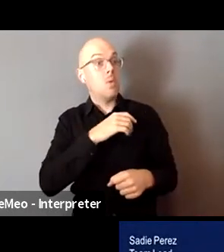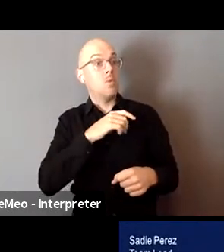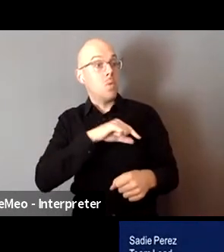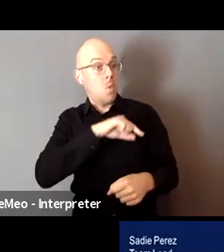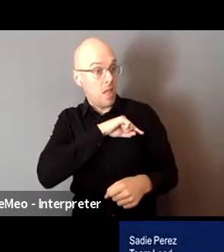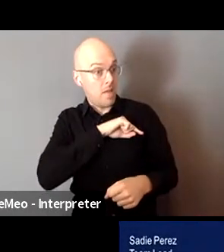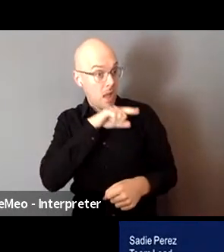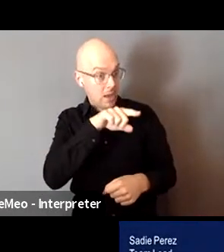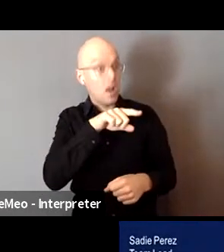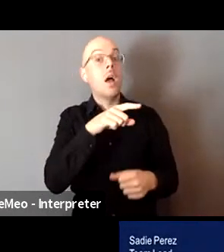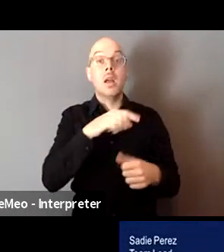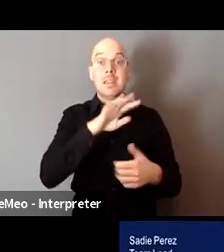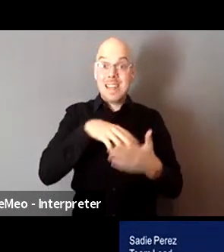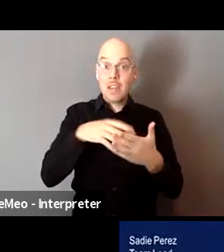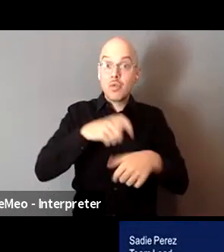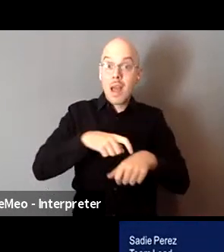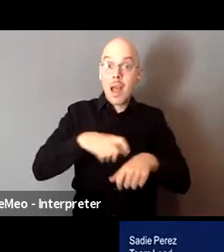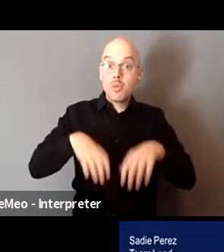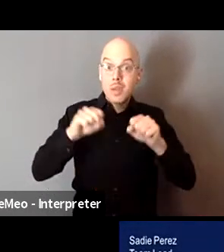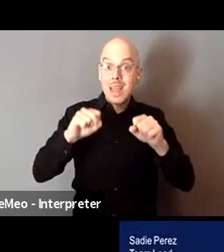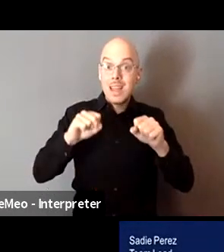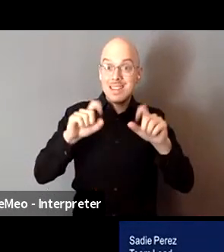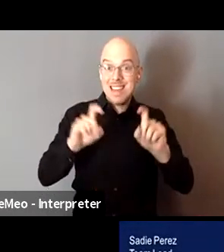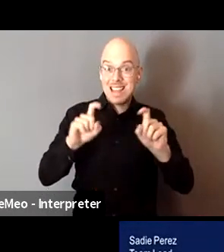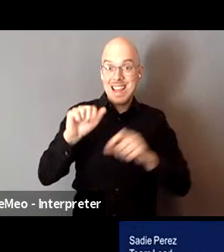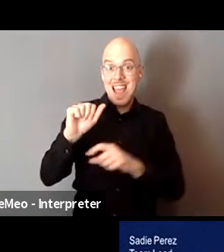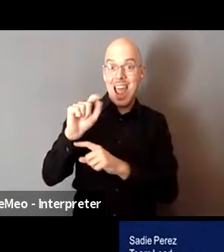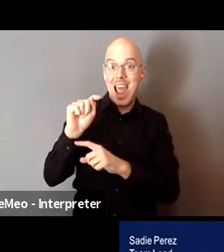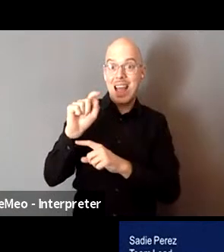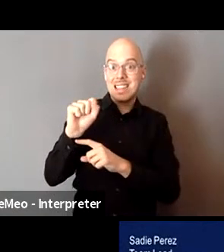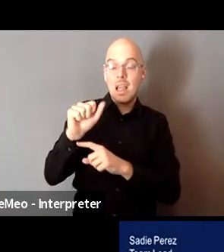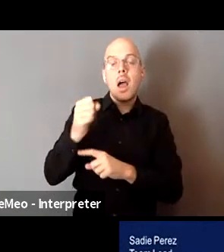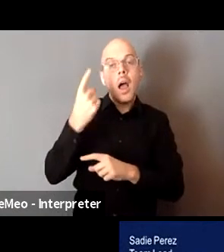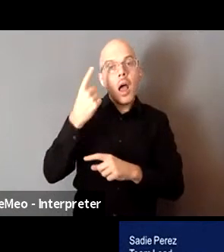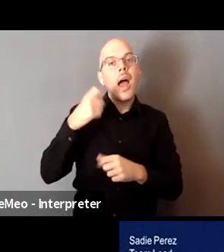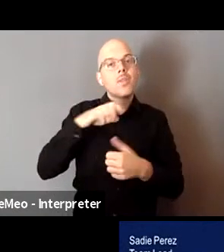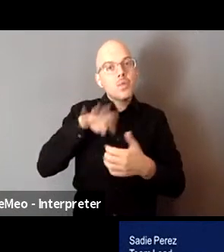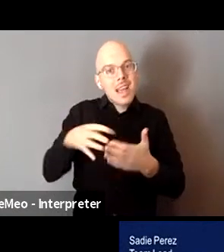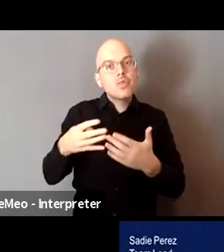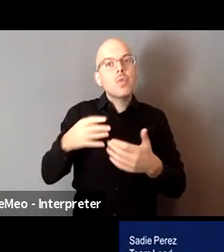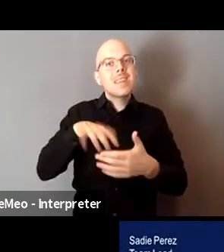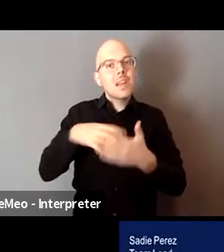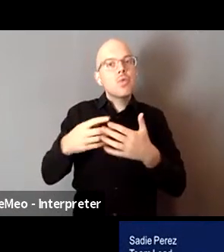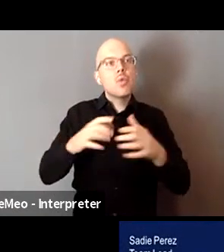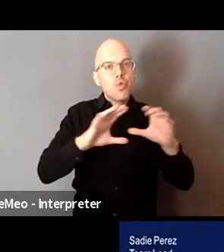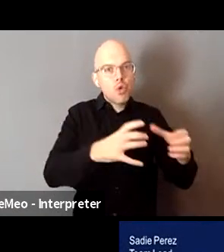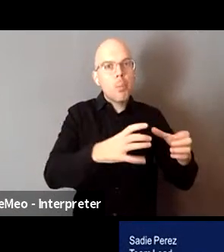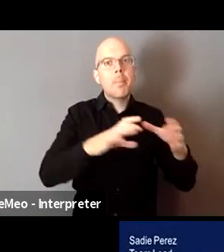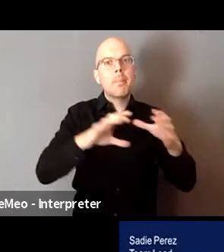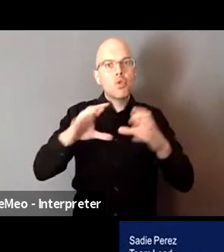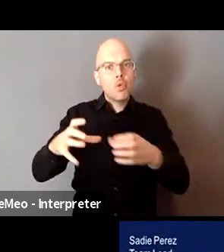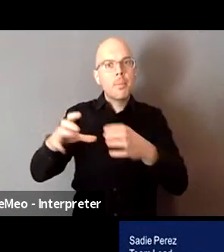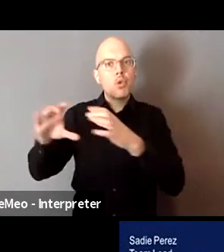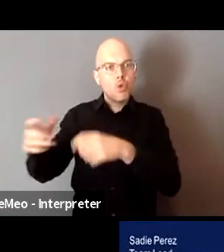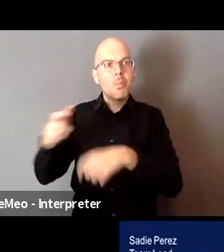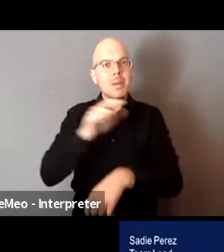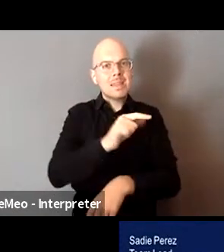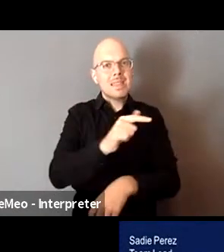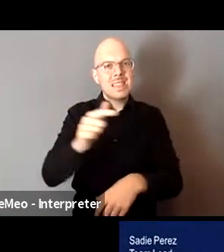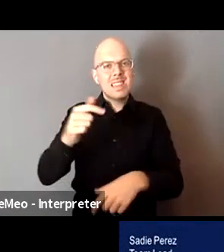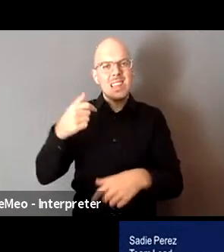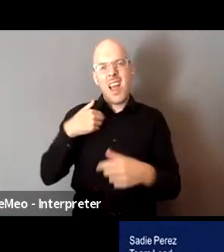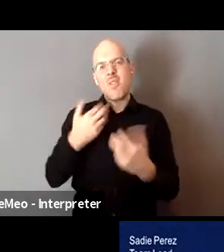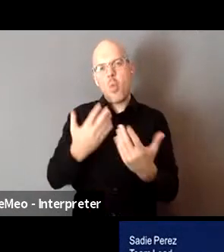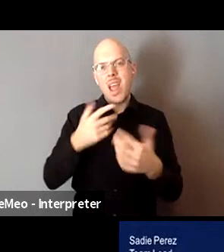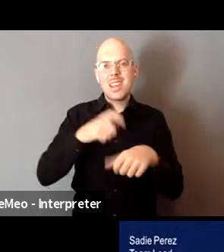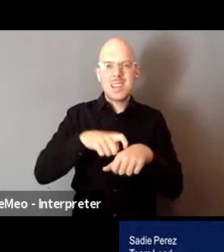to schedule applicants in groups. So it's not immediate. So we have to wait until we get a group. So there's some time in there. And then you have 30